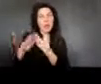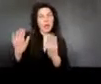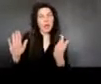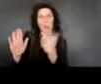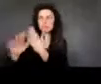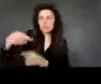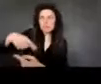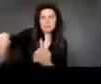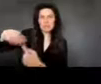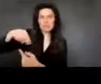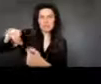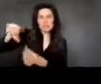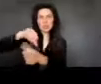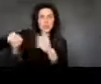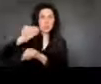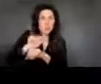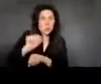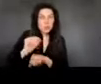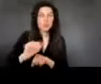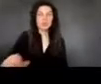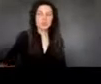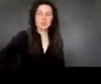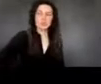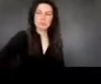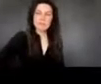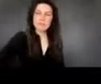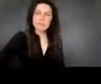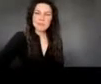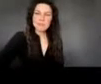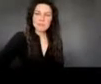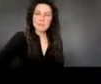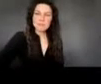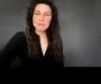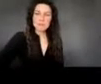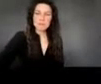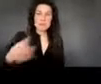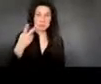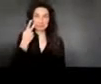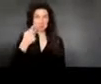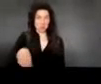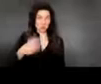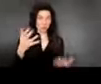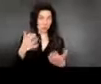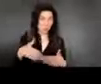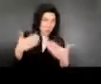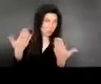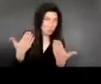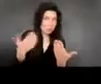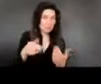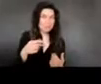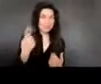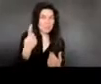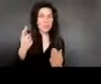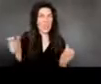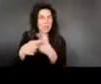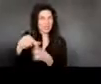this conversation from the previous 3 questions, and see if there was anything that anyone wanted to bring up and talk a little bit more, ask each other